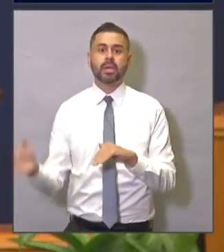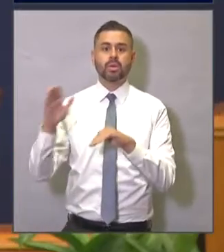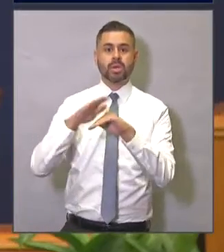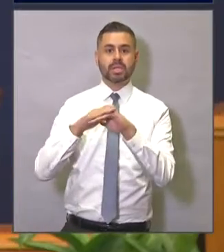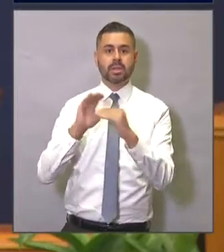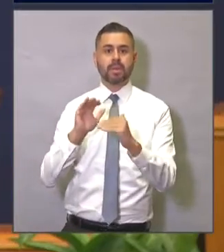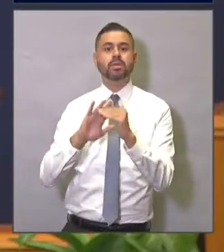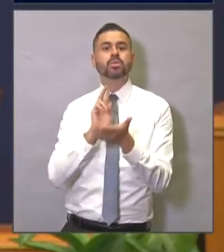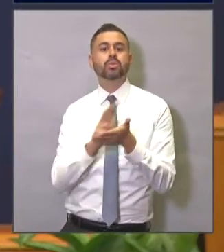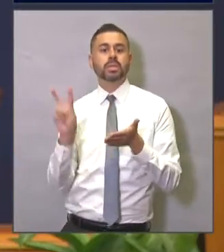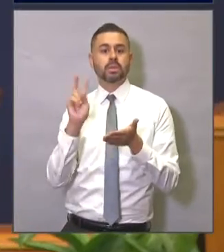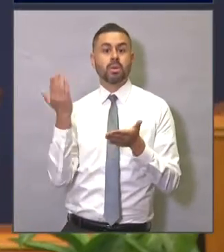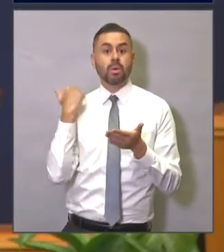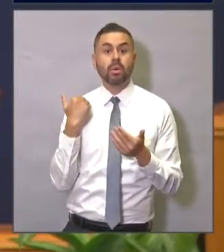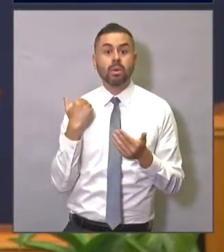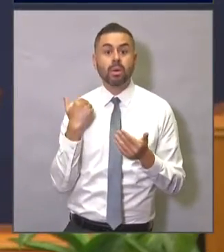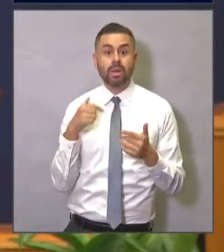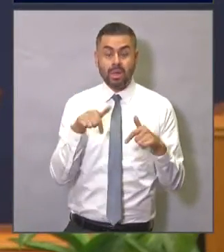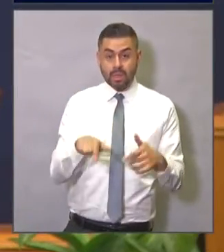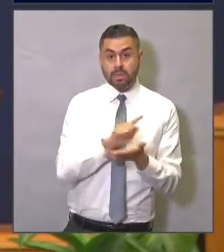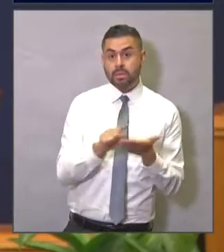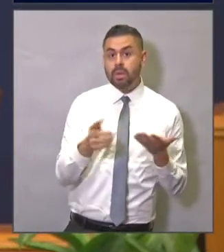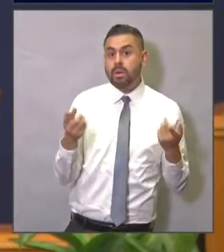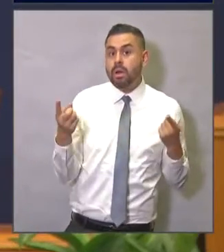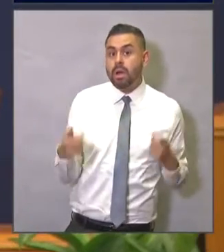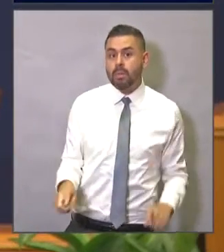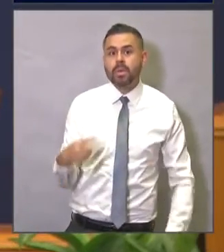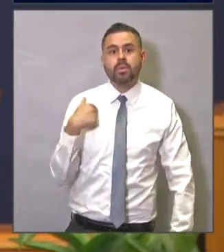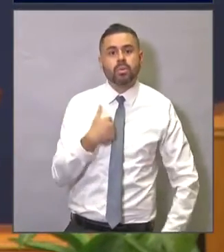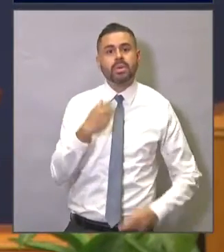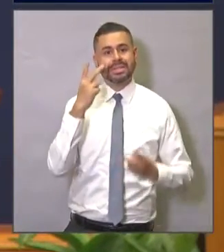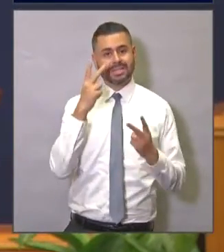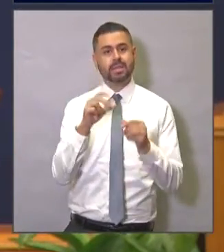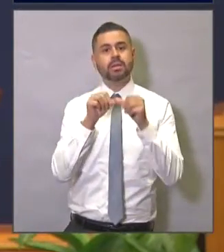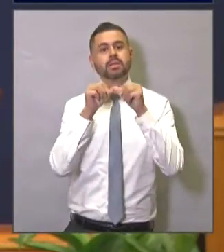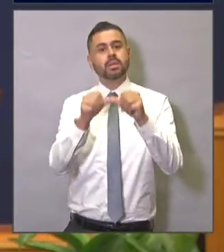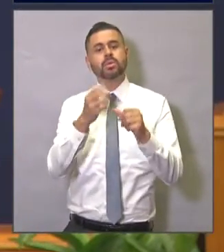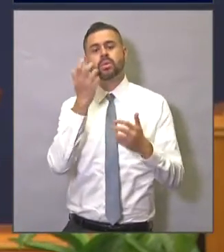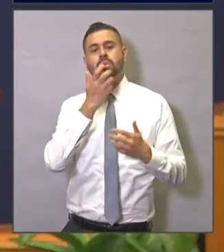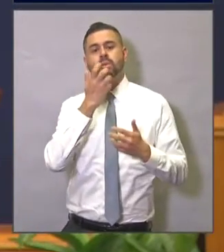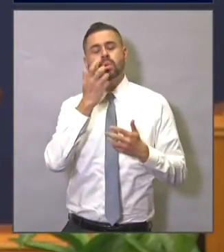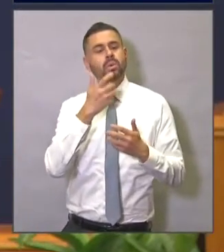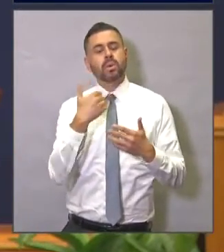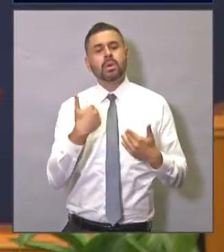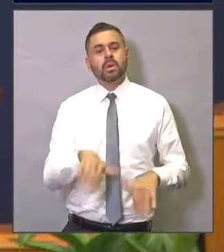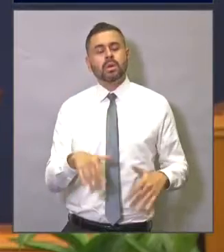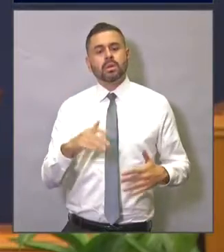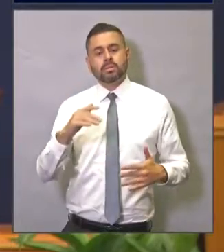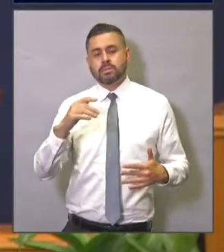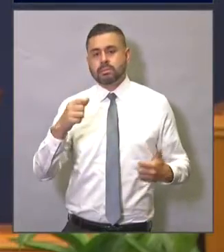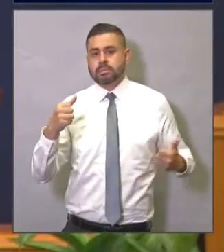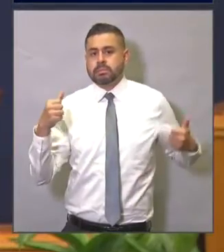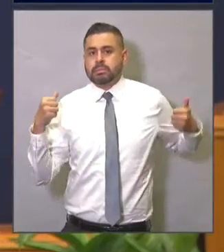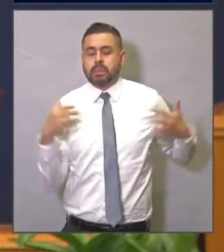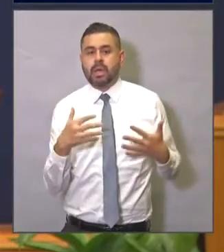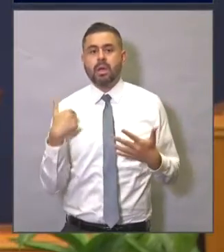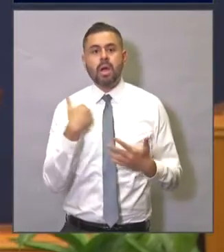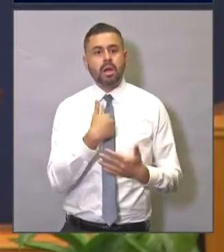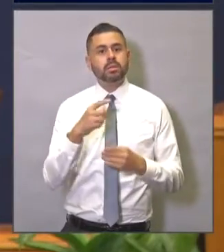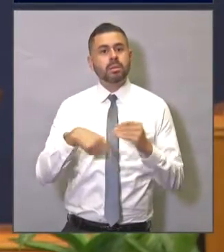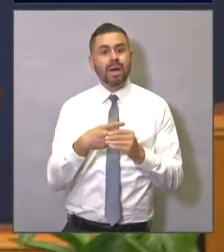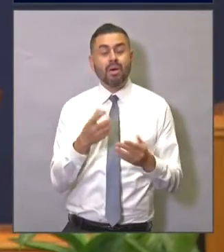2 weeks. This week, we see hospitalizations to continue this alarming trend upward, with a